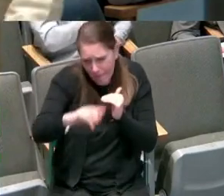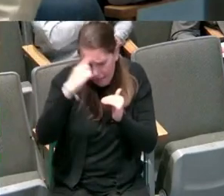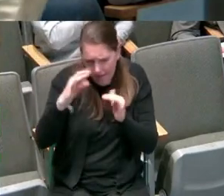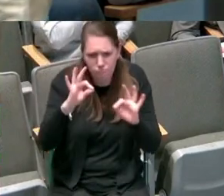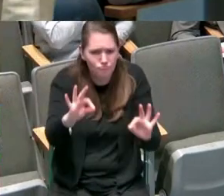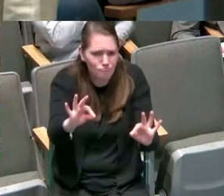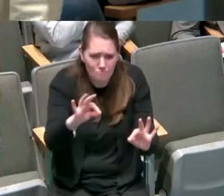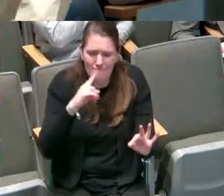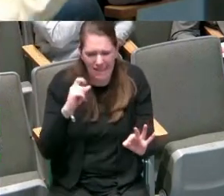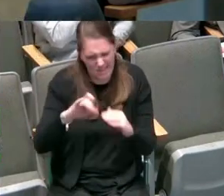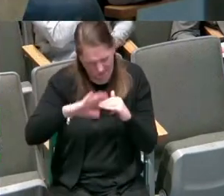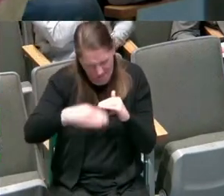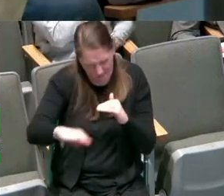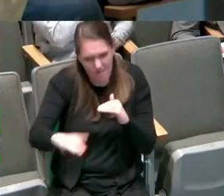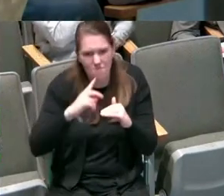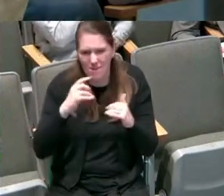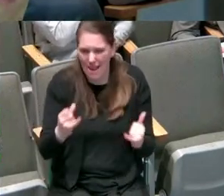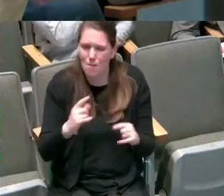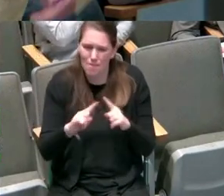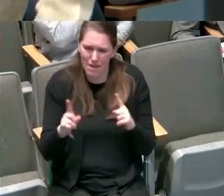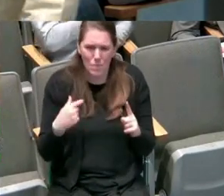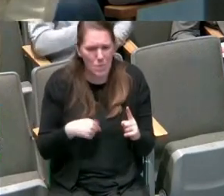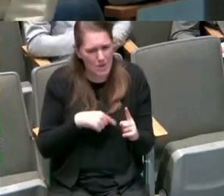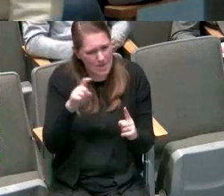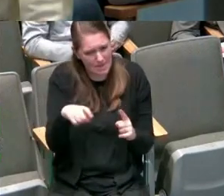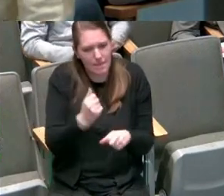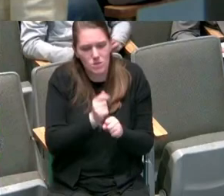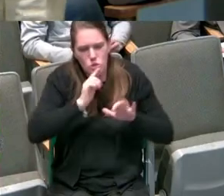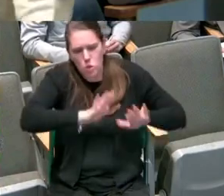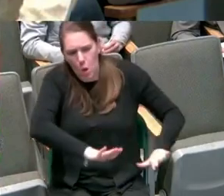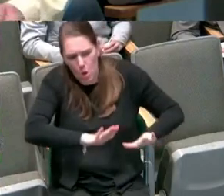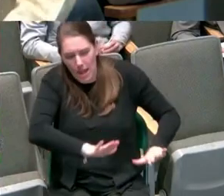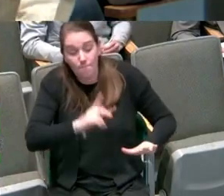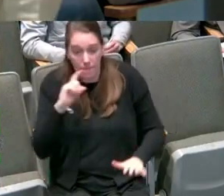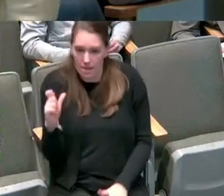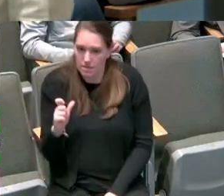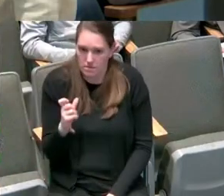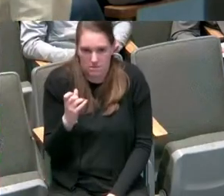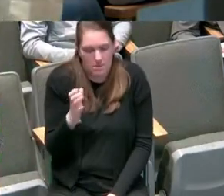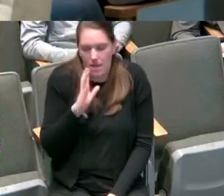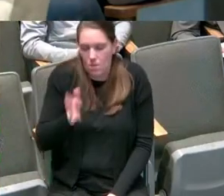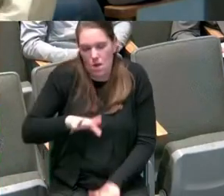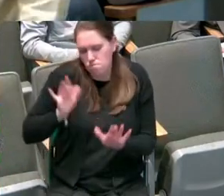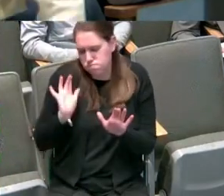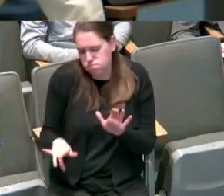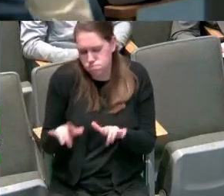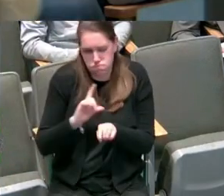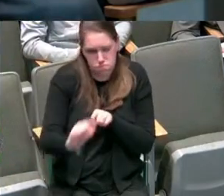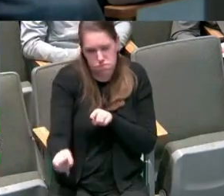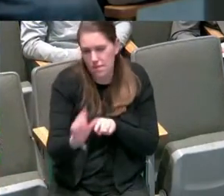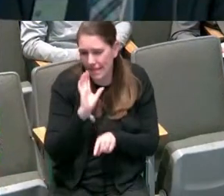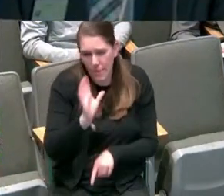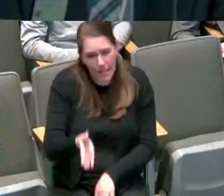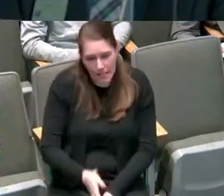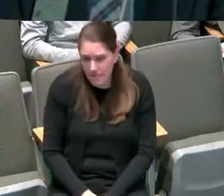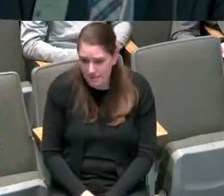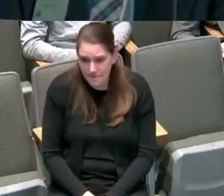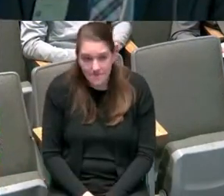should seriously consider some way of slowing people down because they're just going to go faster thank you